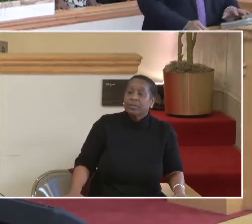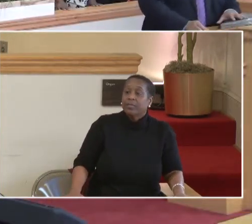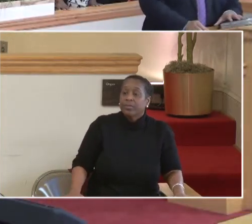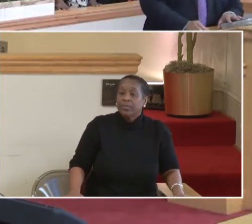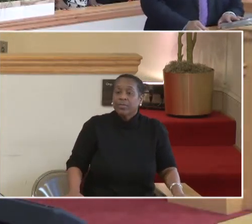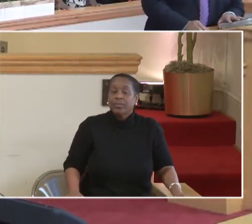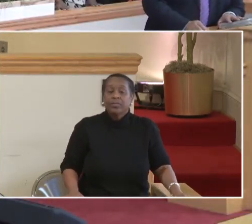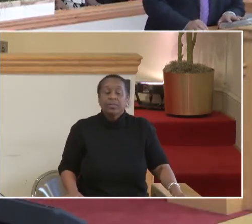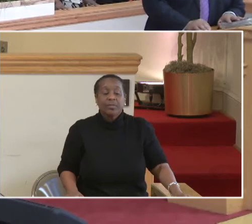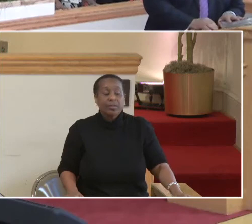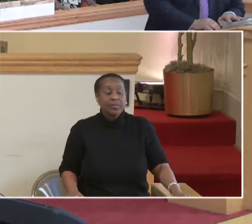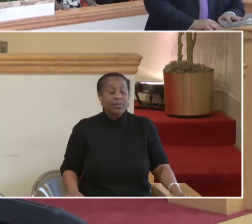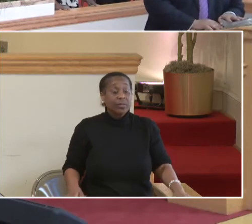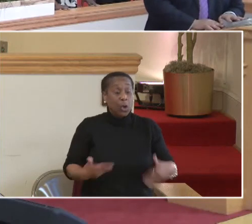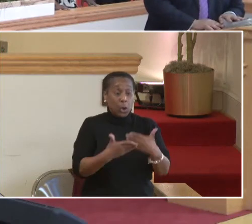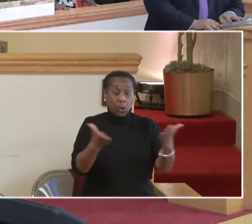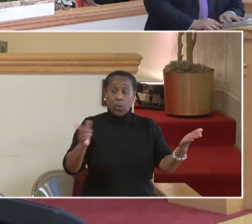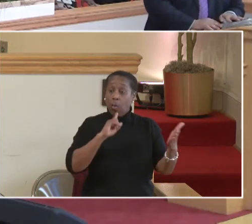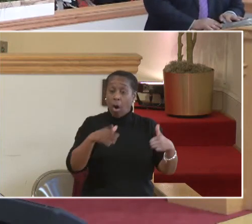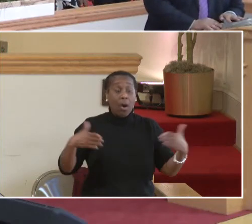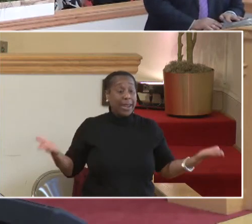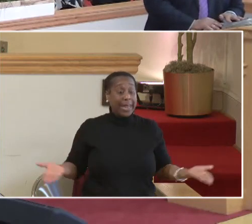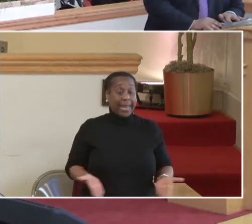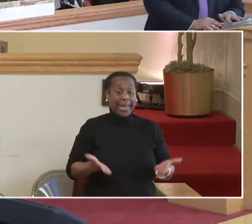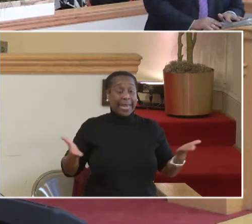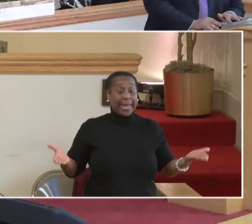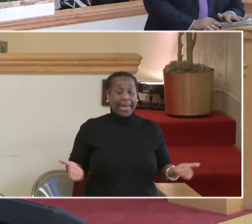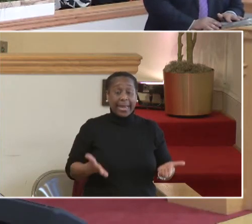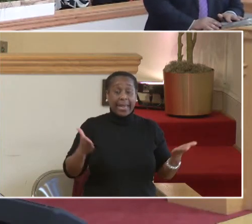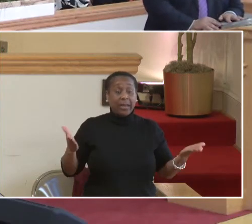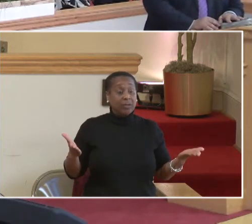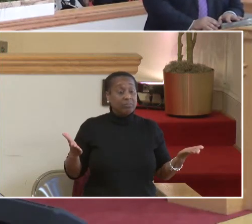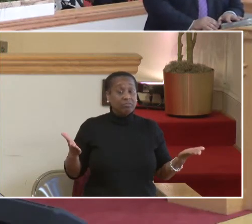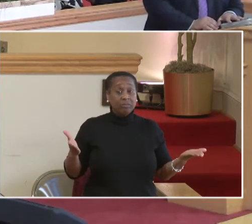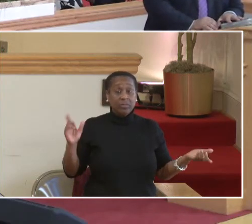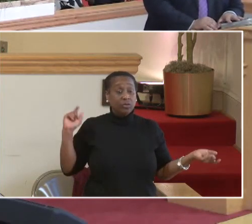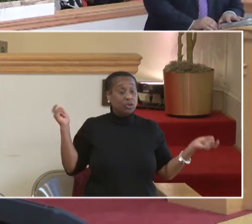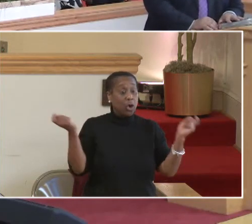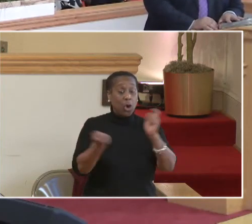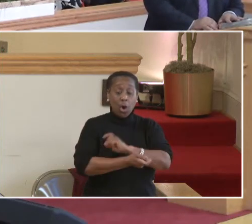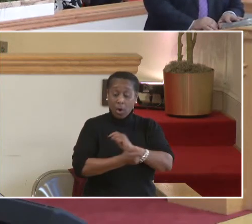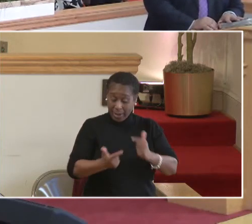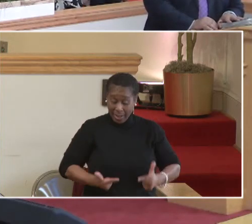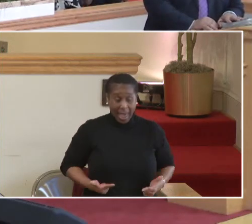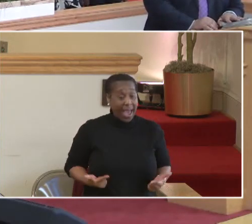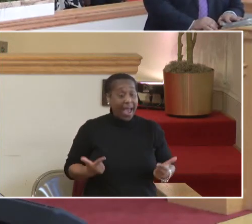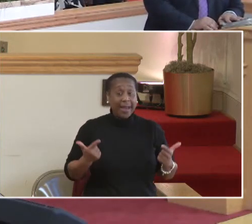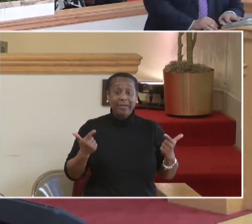Turning lives around.